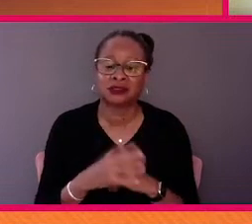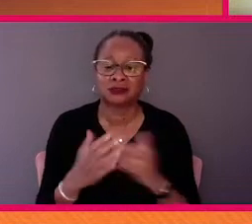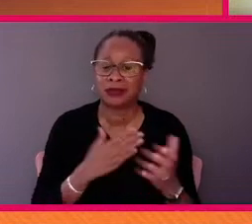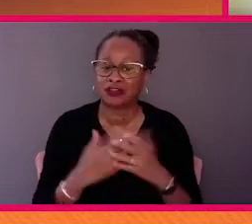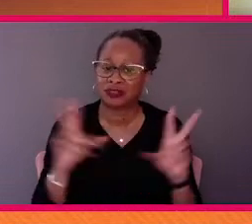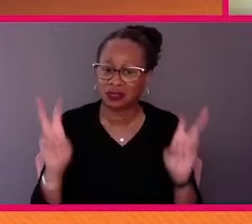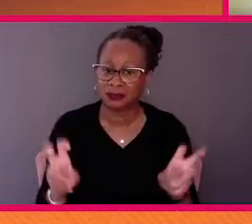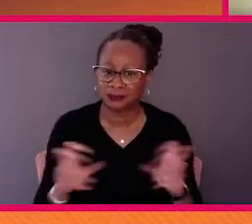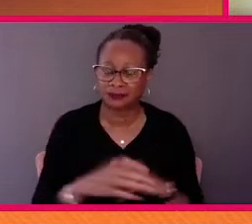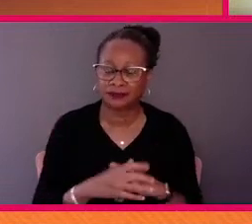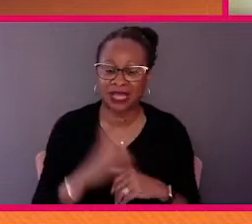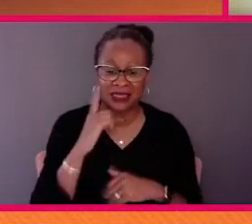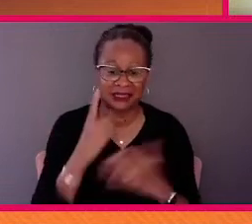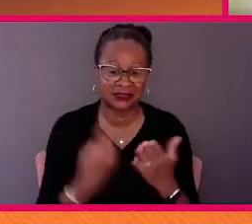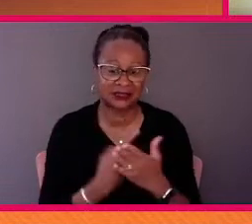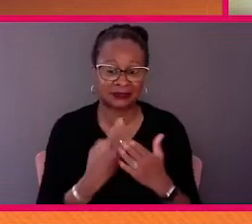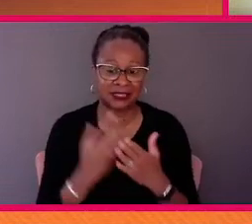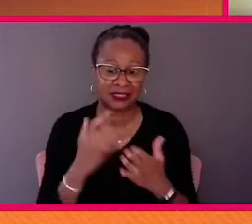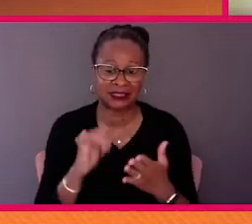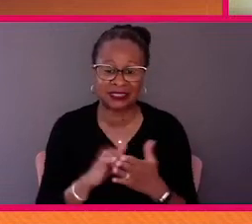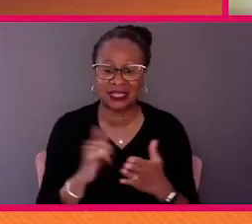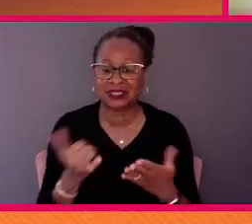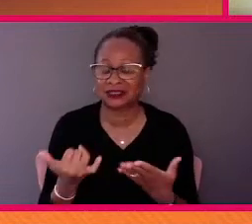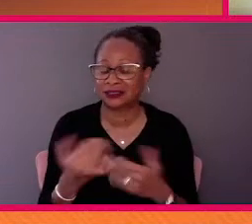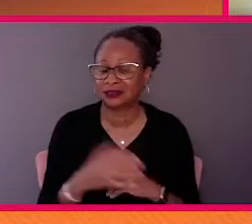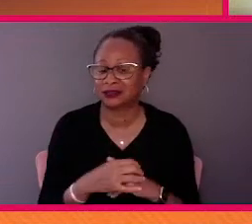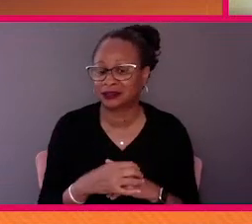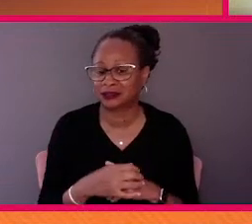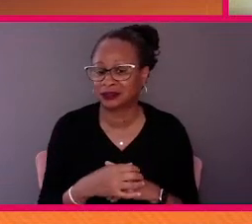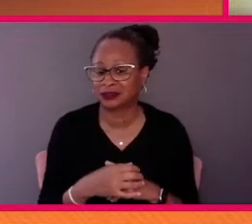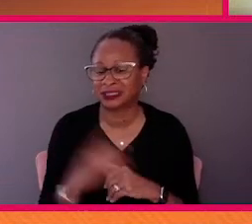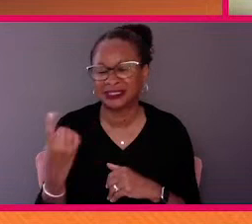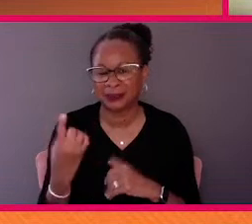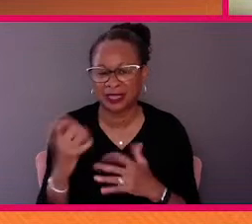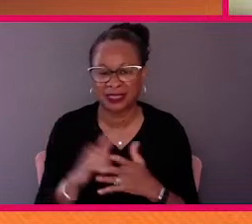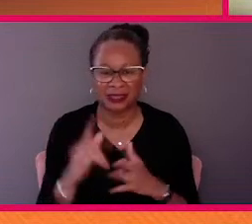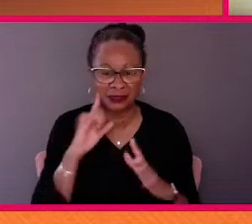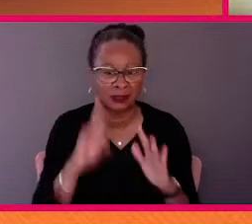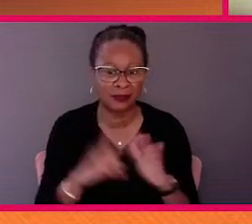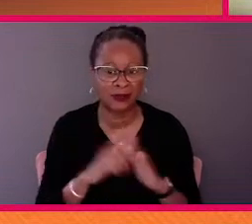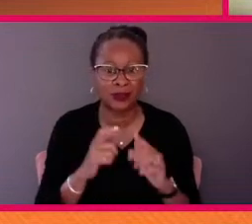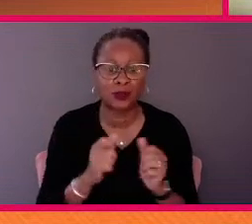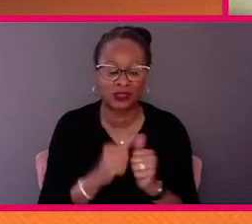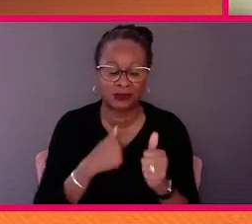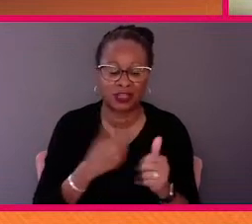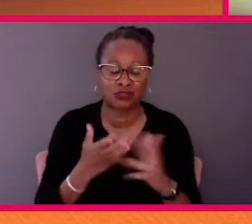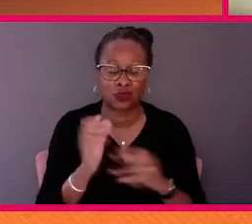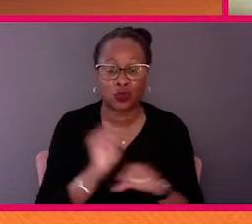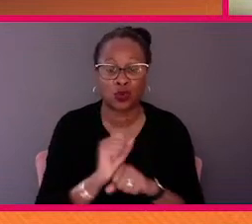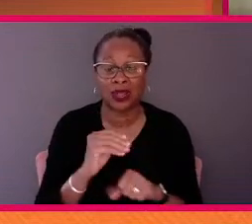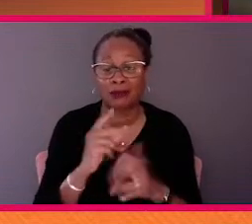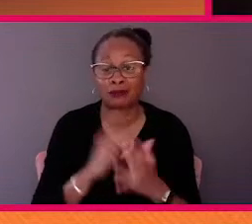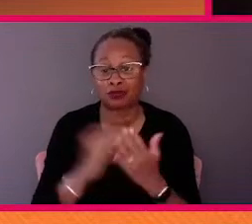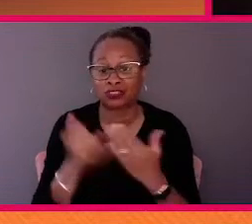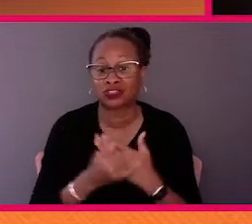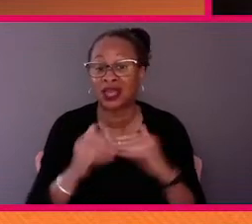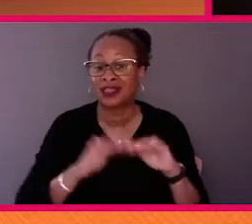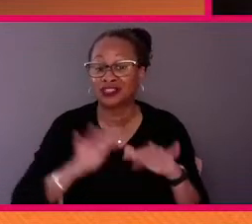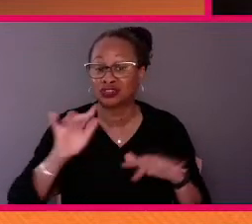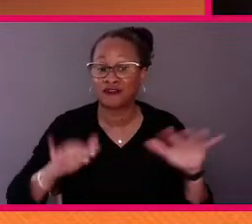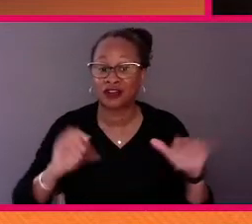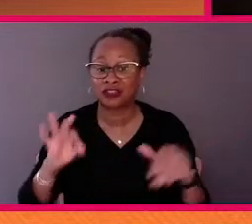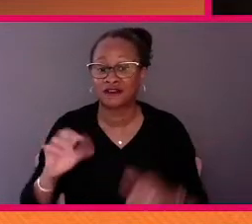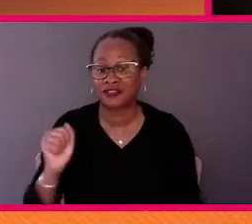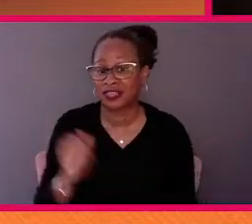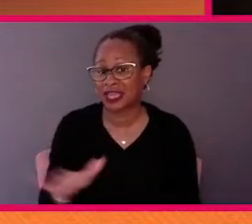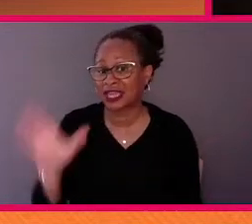I think something that has been coming up for me in through this work and through this project is just, you know, the diversity of the Asian American